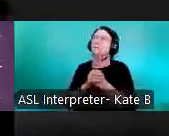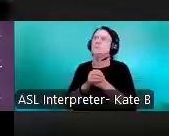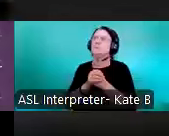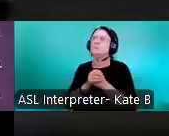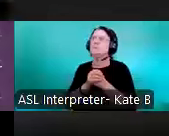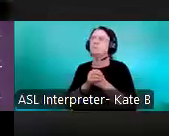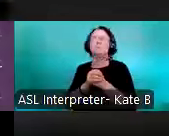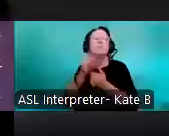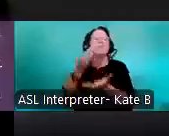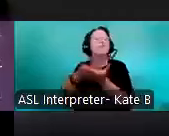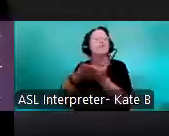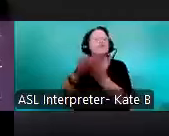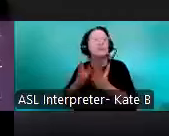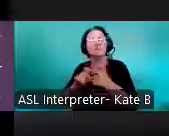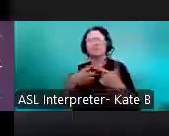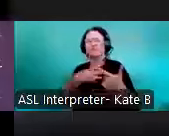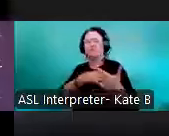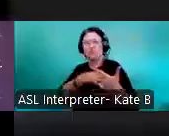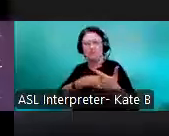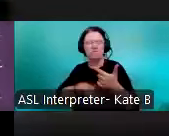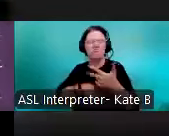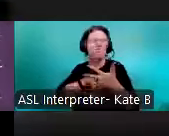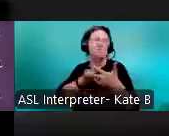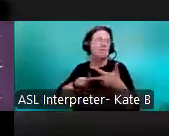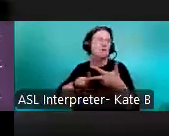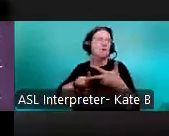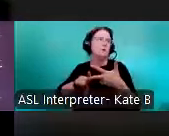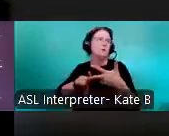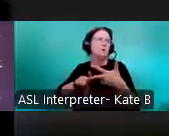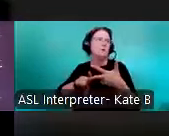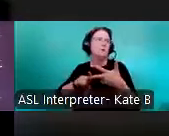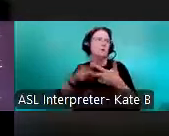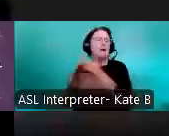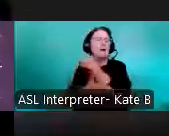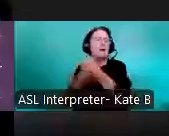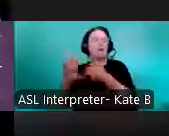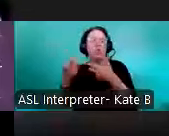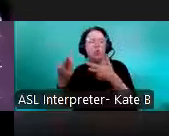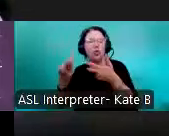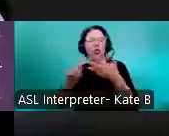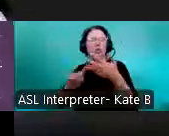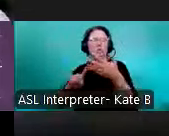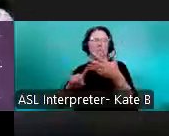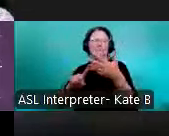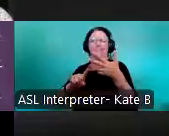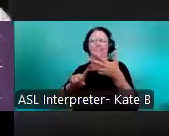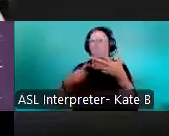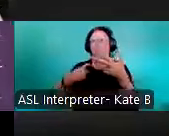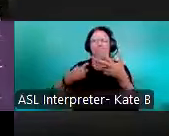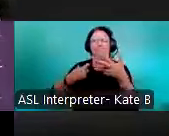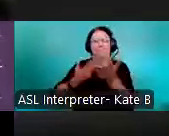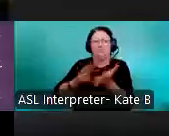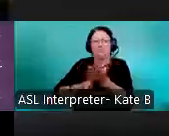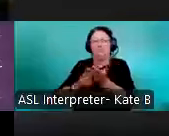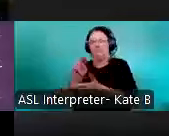county treasurer, sheriff, county clerk, register of deeds. So those